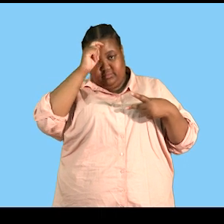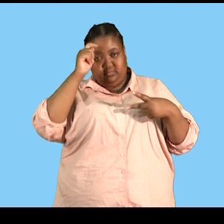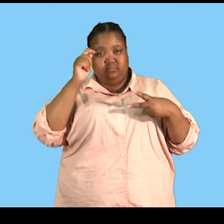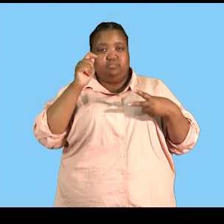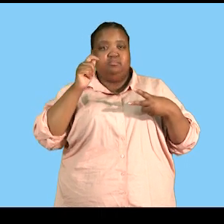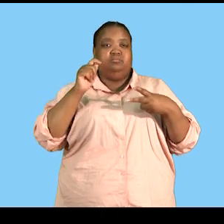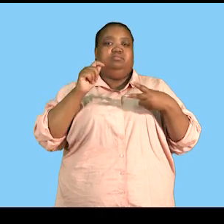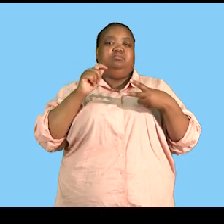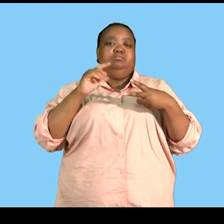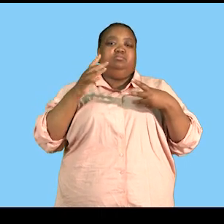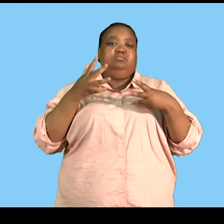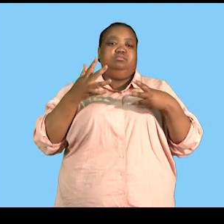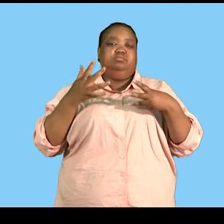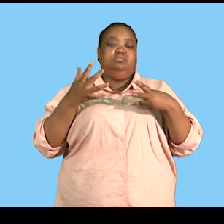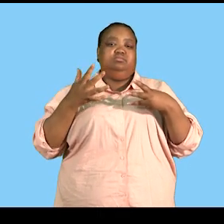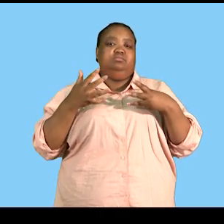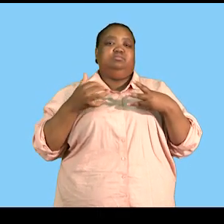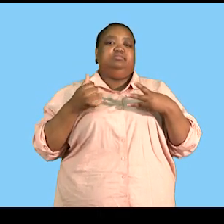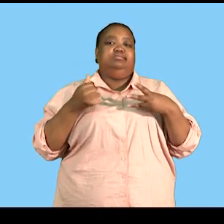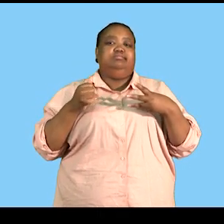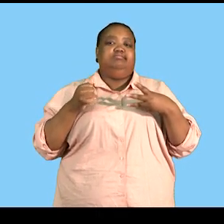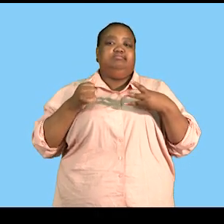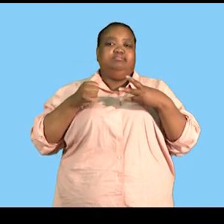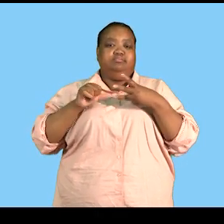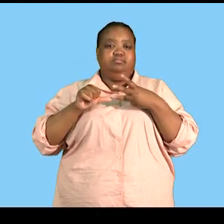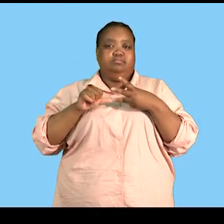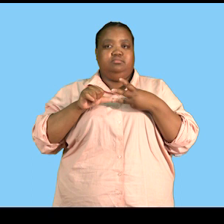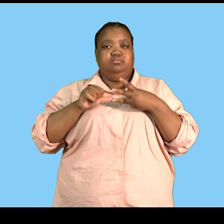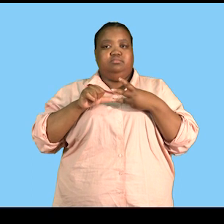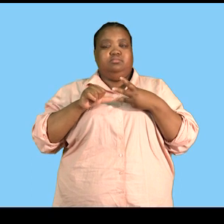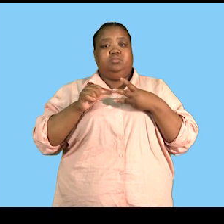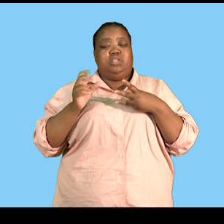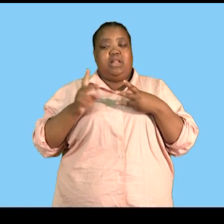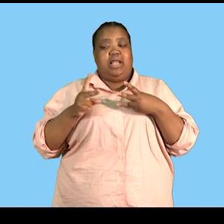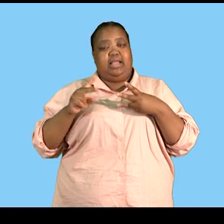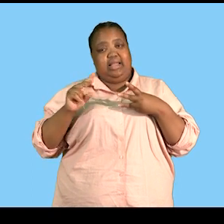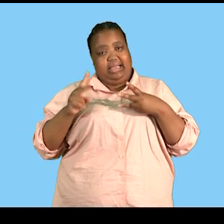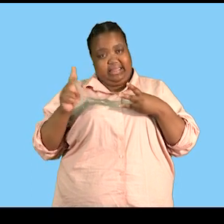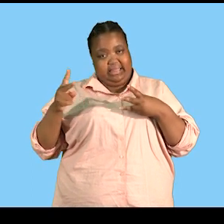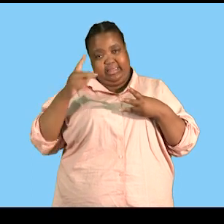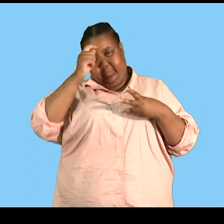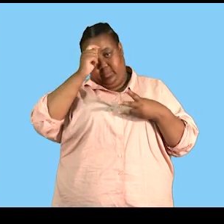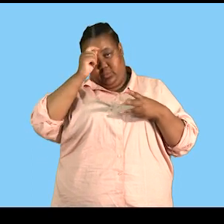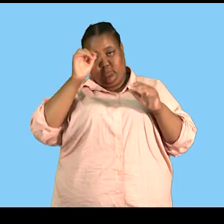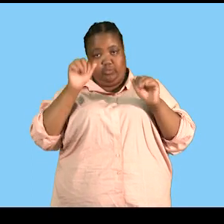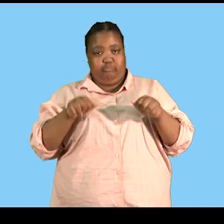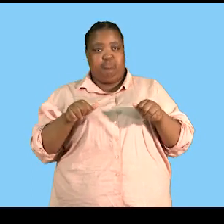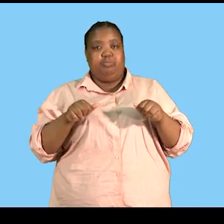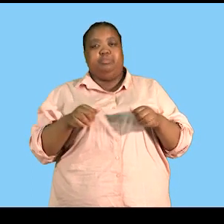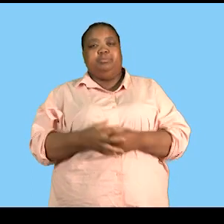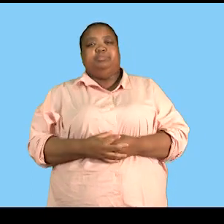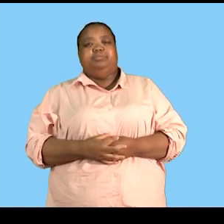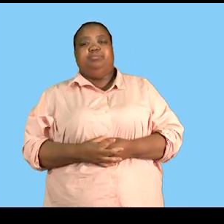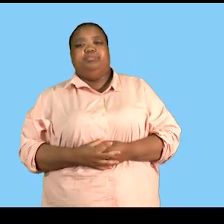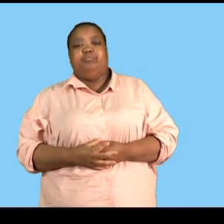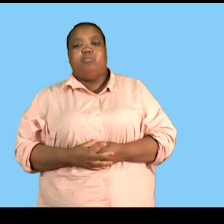boy. And then to get there, we are having another boy. So